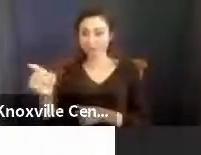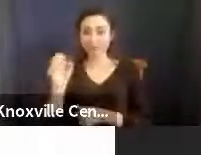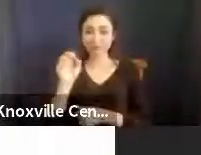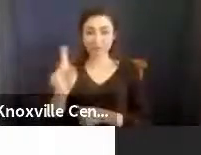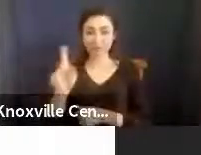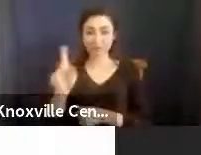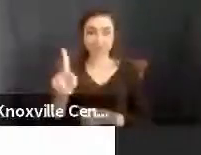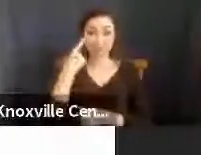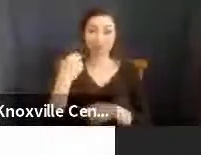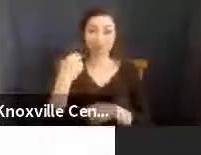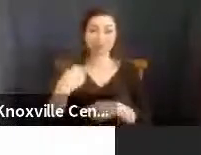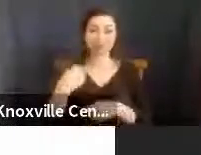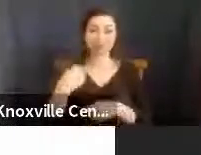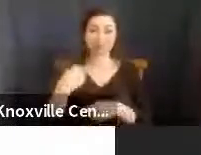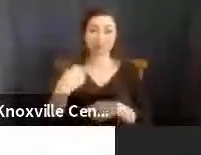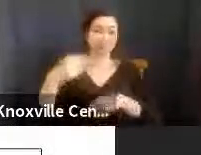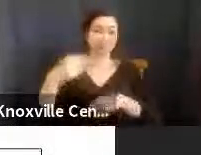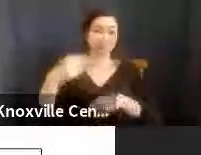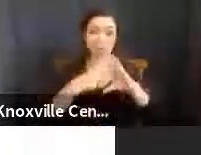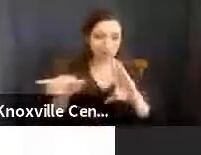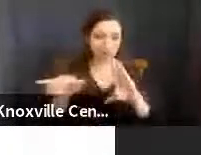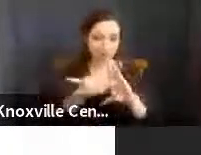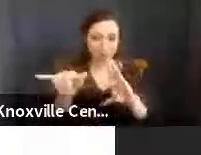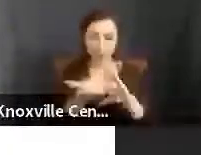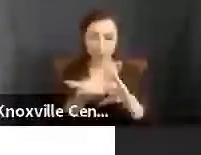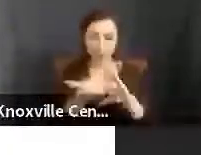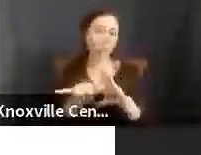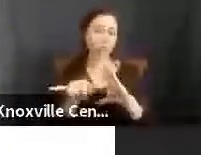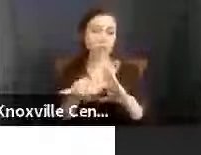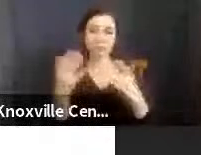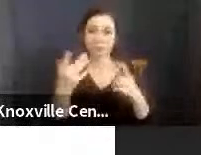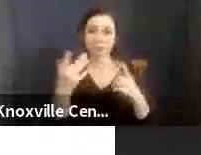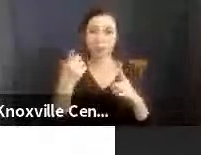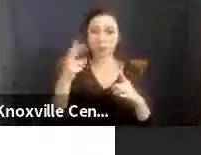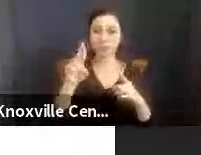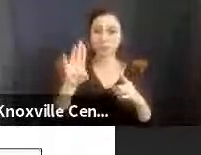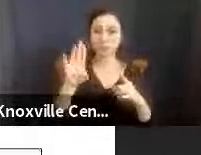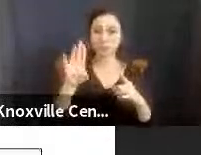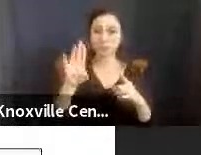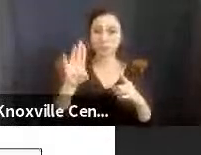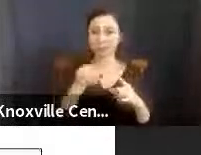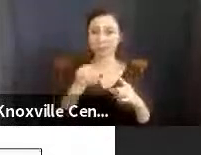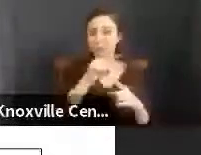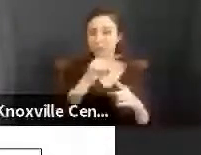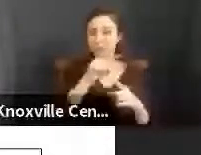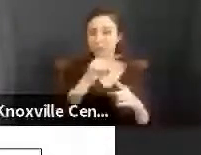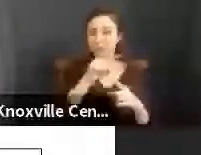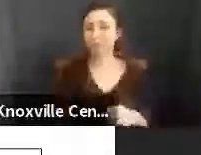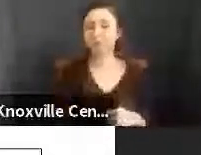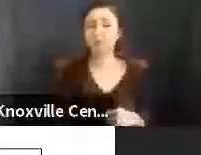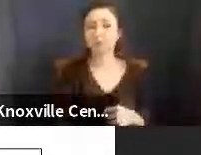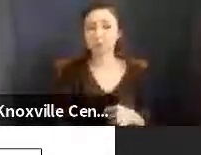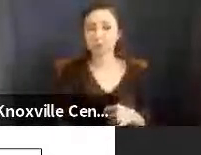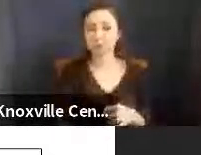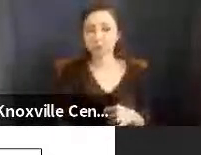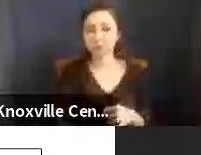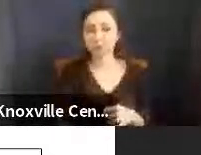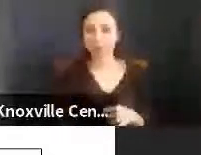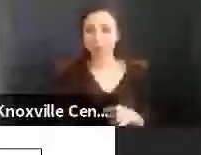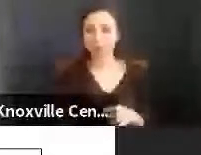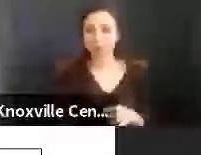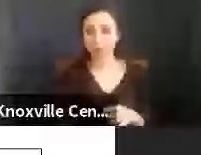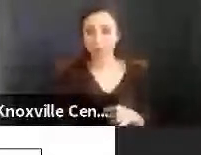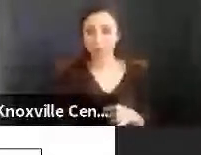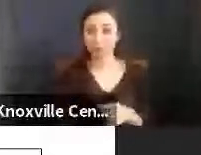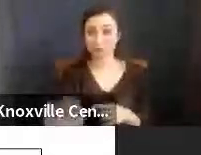well, I think we're gonna, as usual, shows things similar, make conclusions similar to what Dr. Buchanan said. So next slide, please.